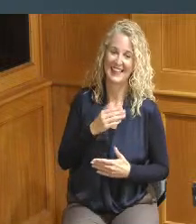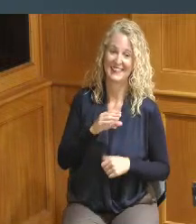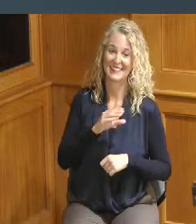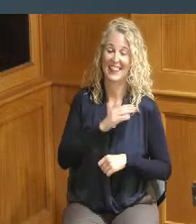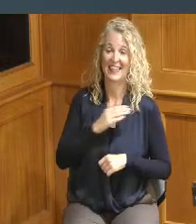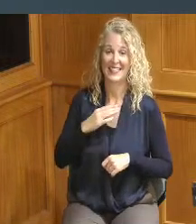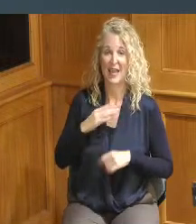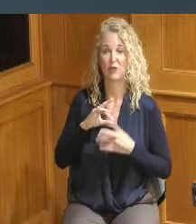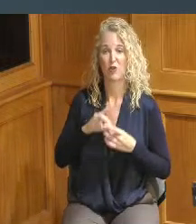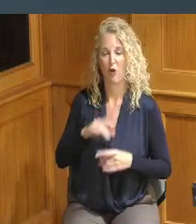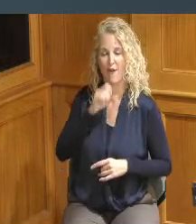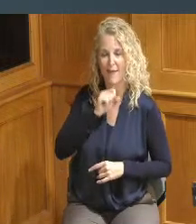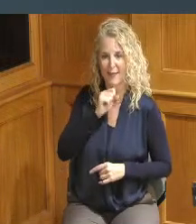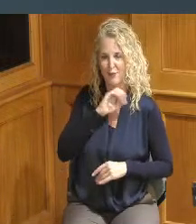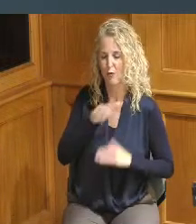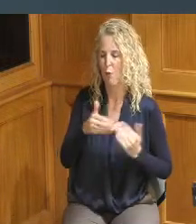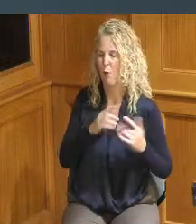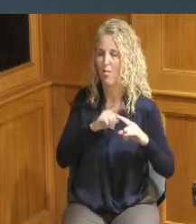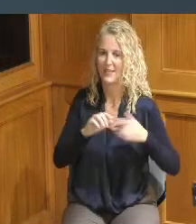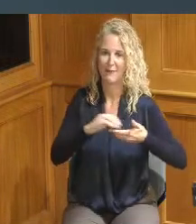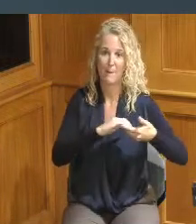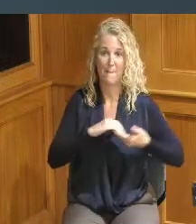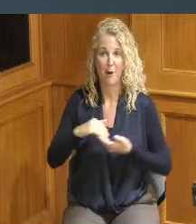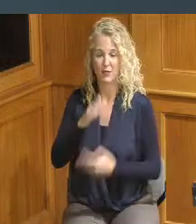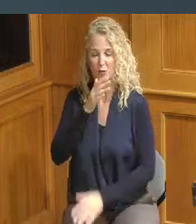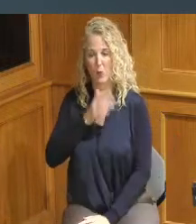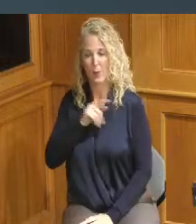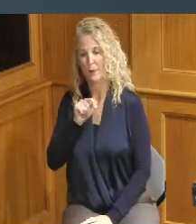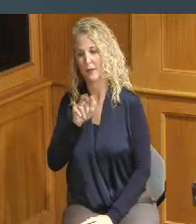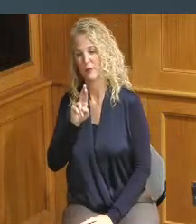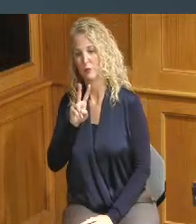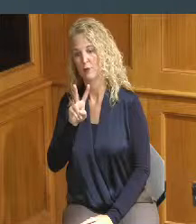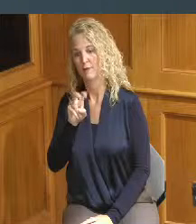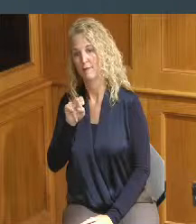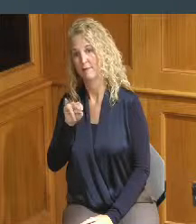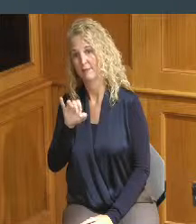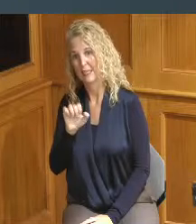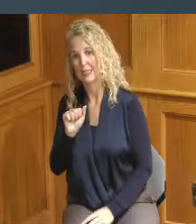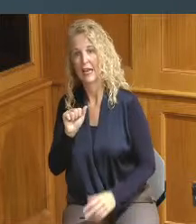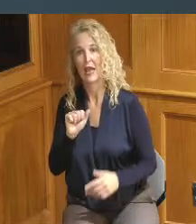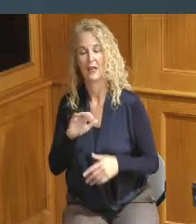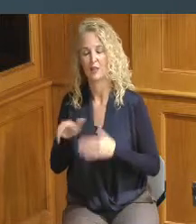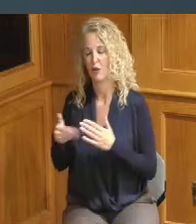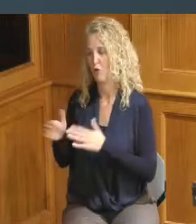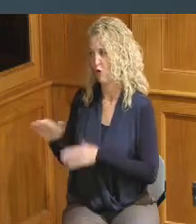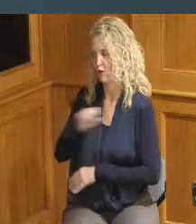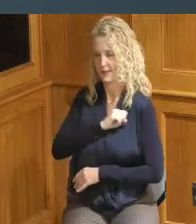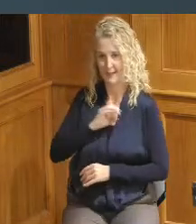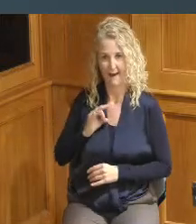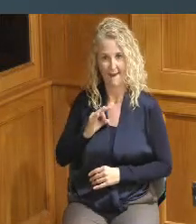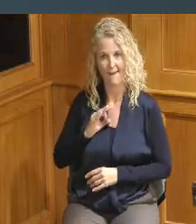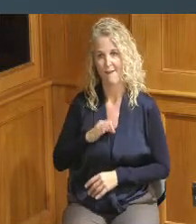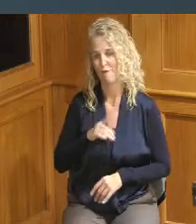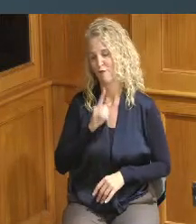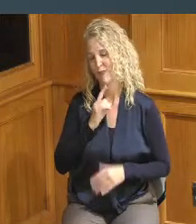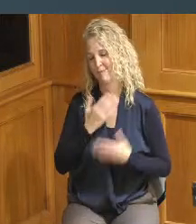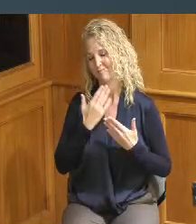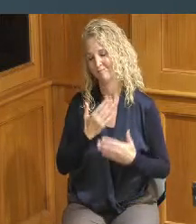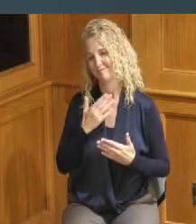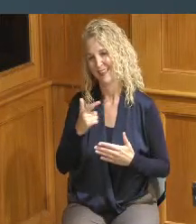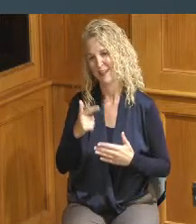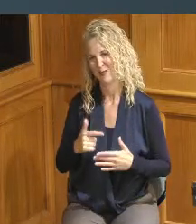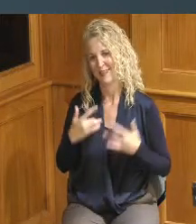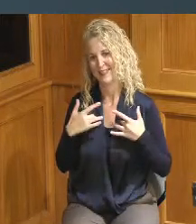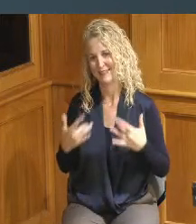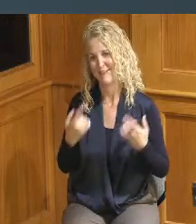and all the partners, and Trevina and all of our staff, Trevina Adams and all of our staff here for making it come to